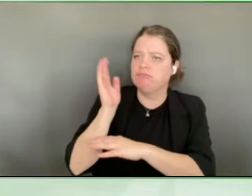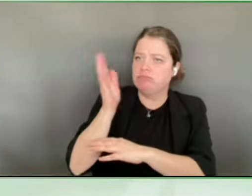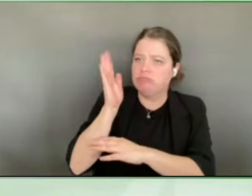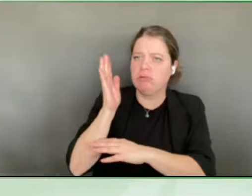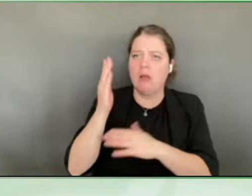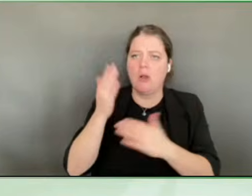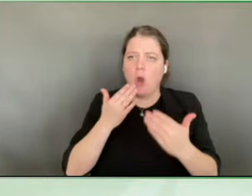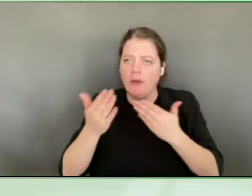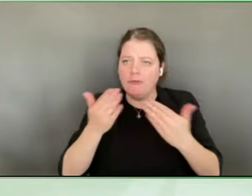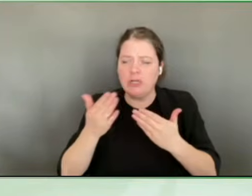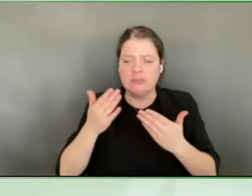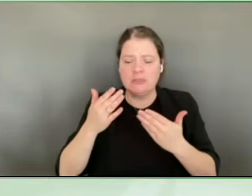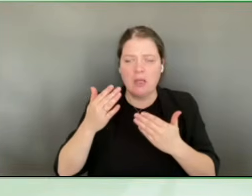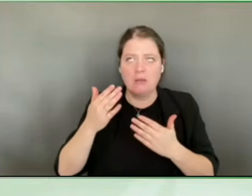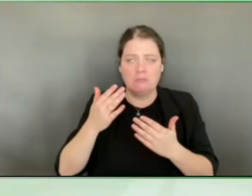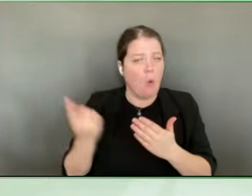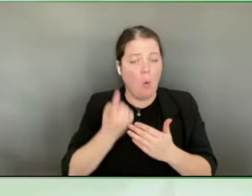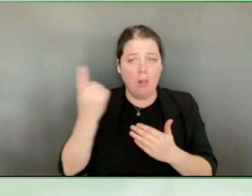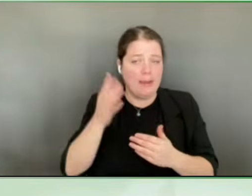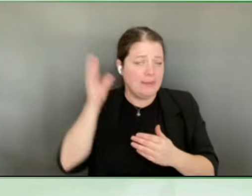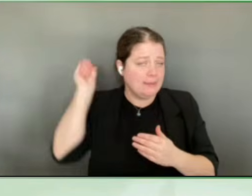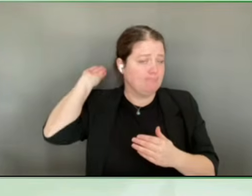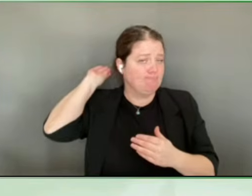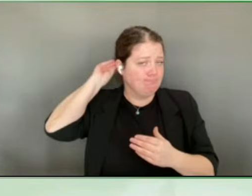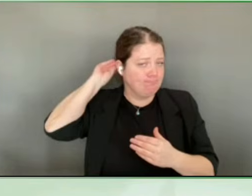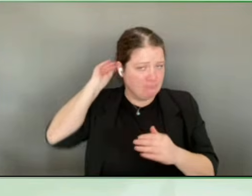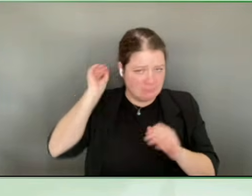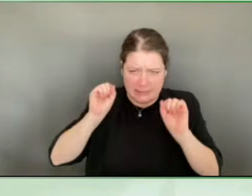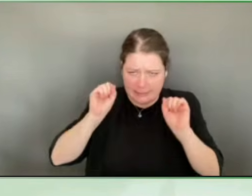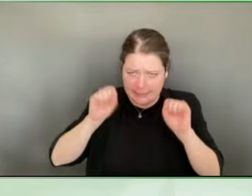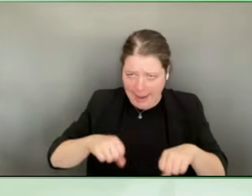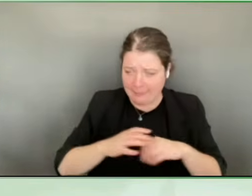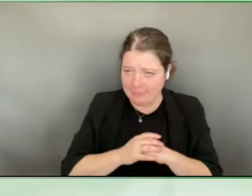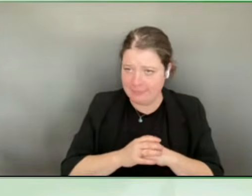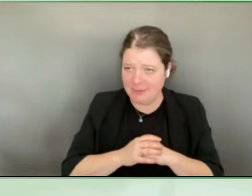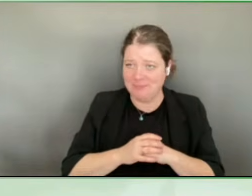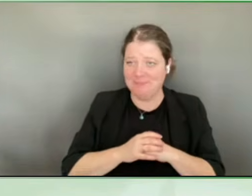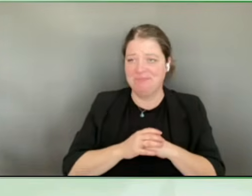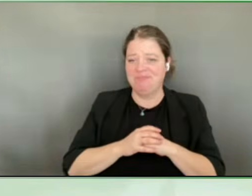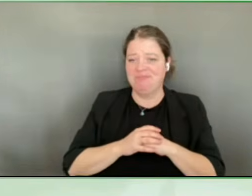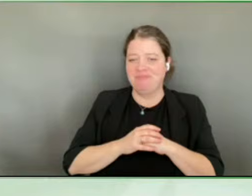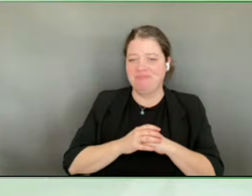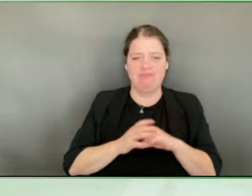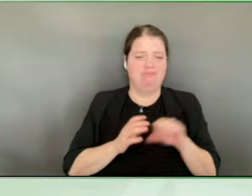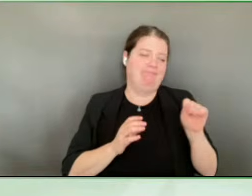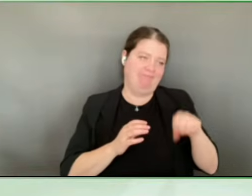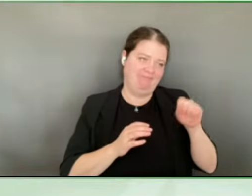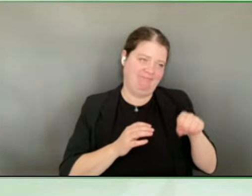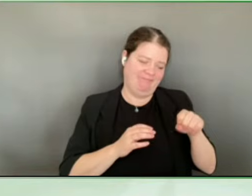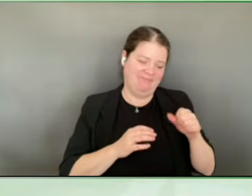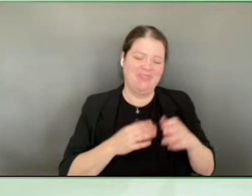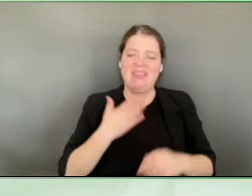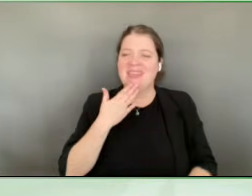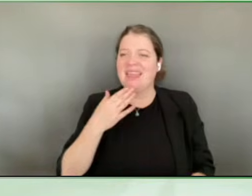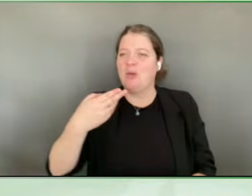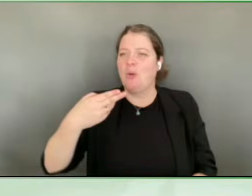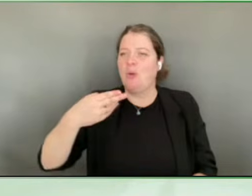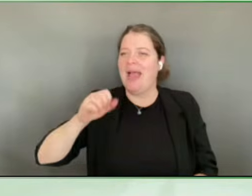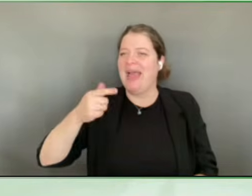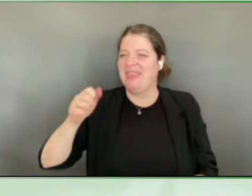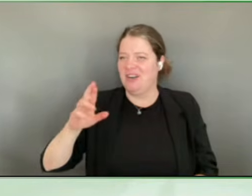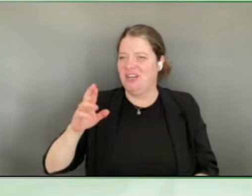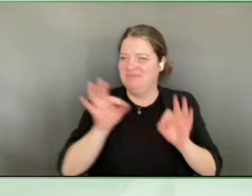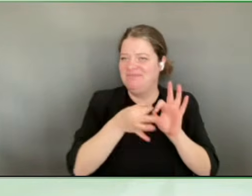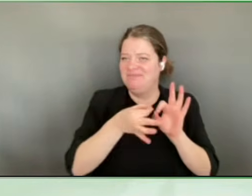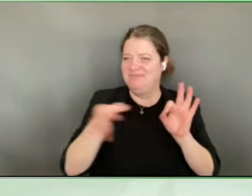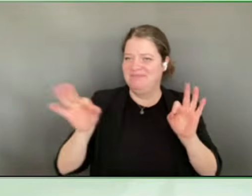of their mind at all times. Absolutely. This is exactly what I was trying to say before. Thank you, Heather, for putting it in so great words,